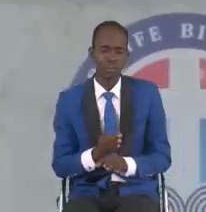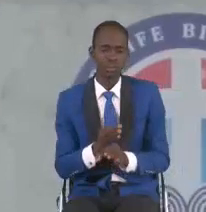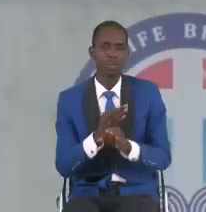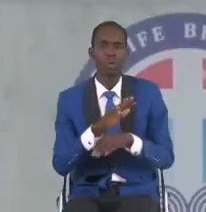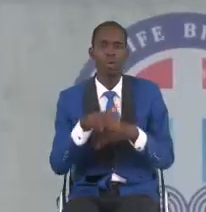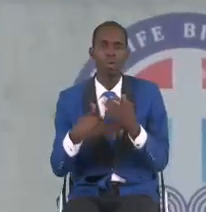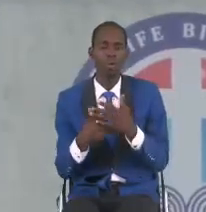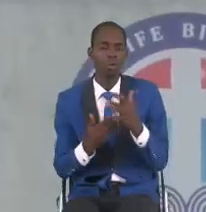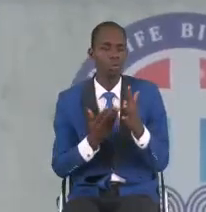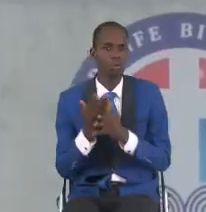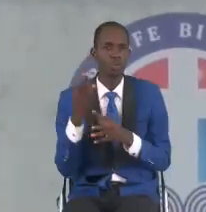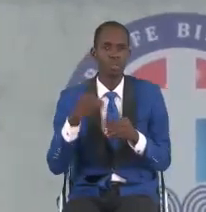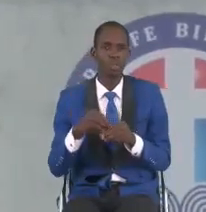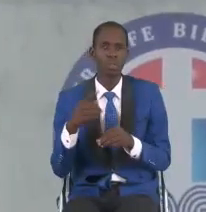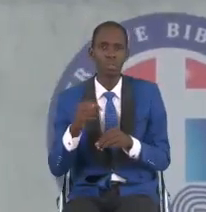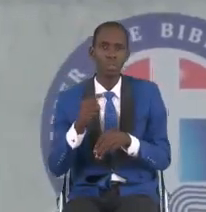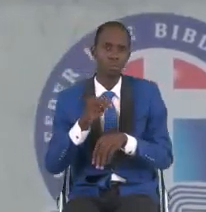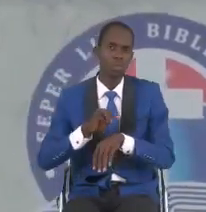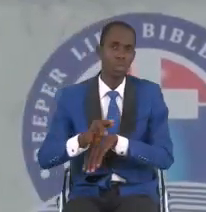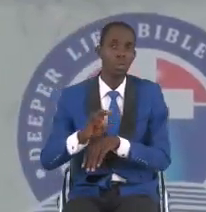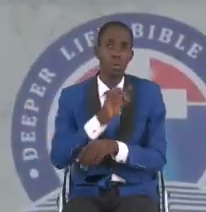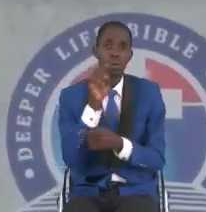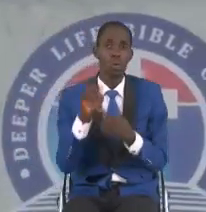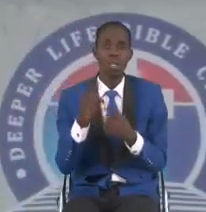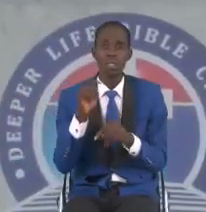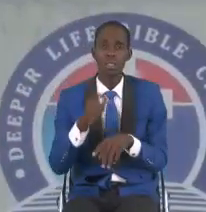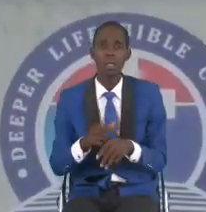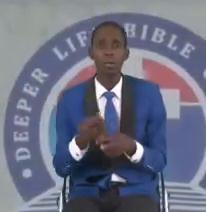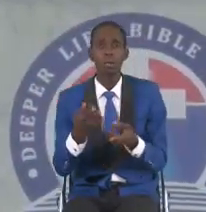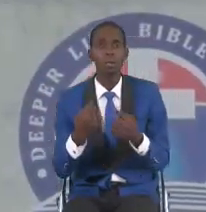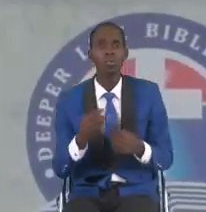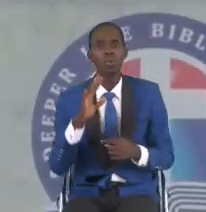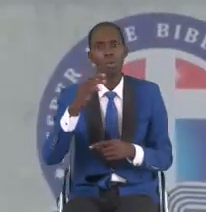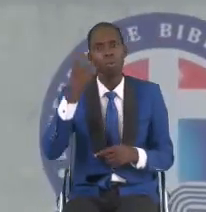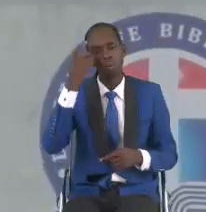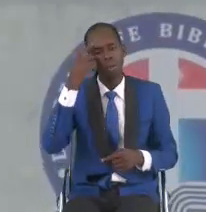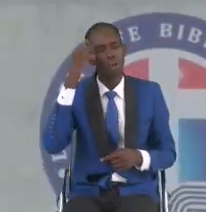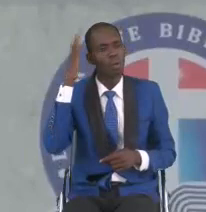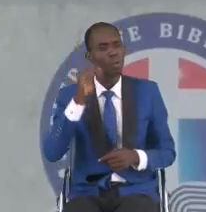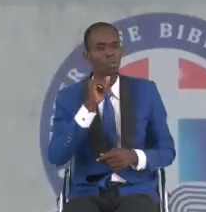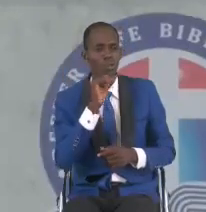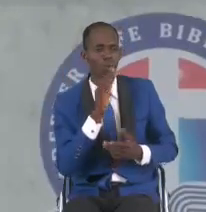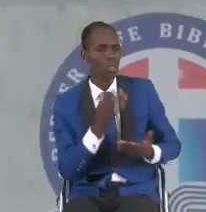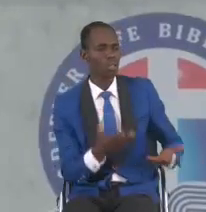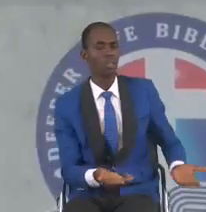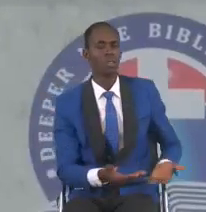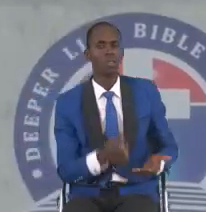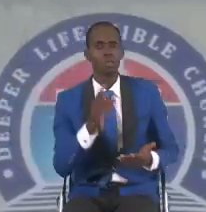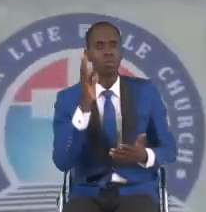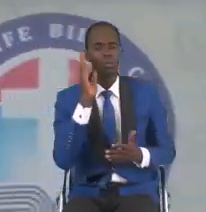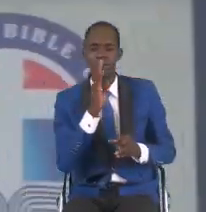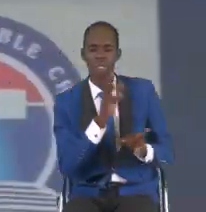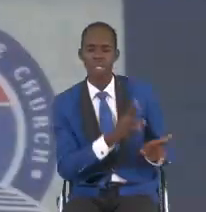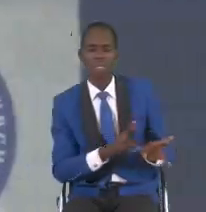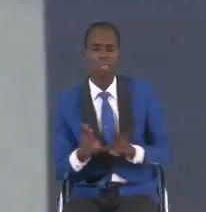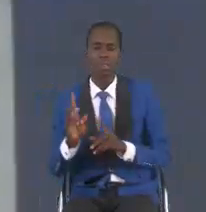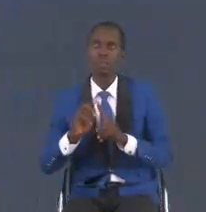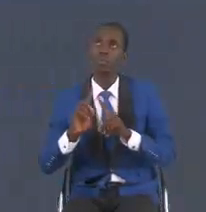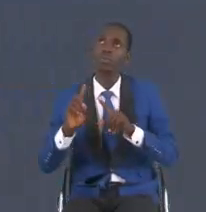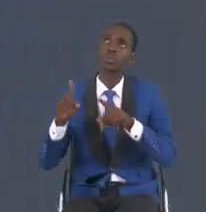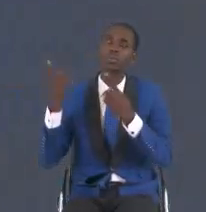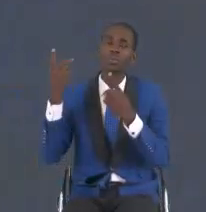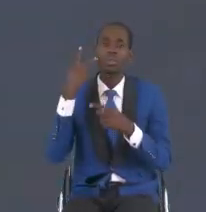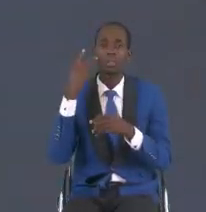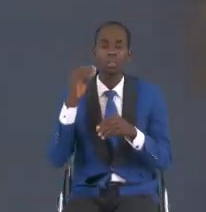ministry, when the time comes, your mind will not be here. You'll be ready to go. Look at verse 7. Verse